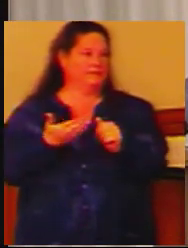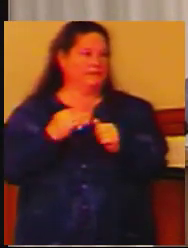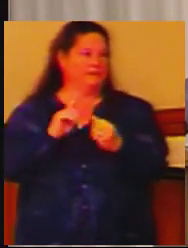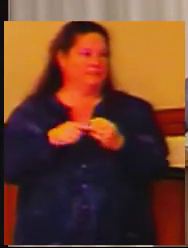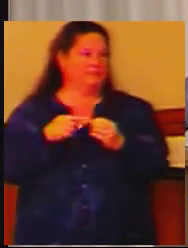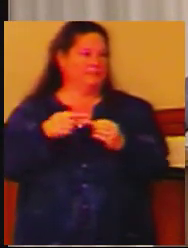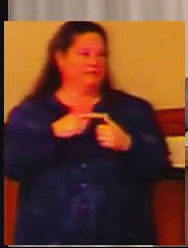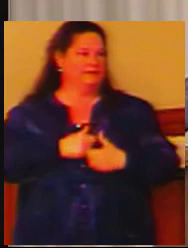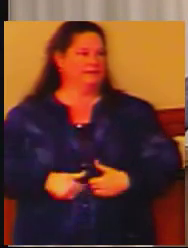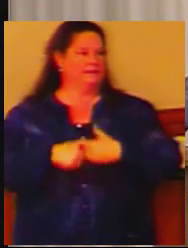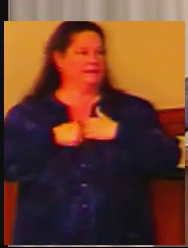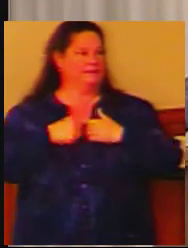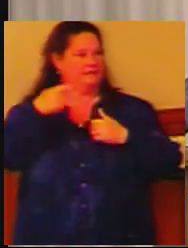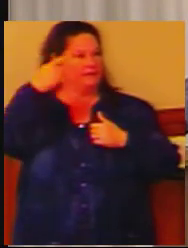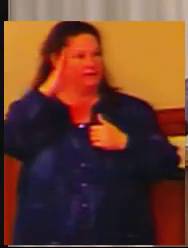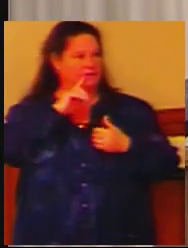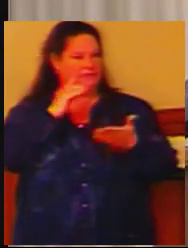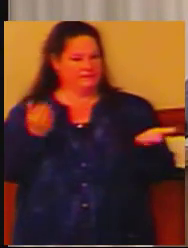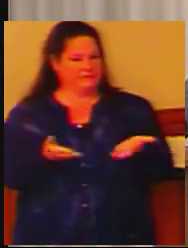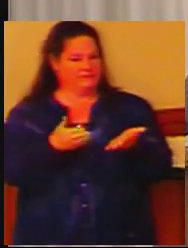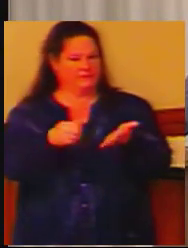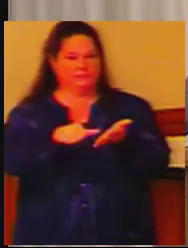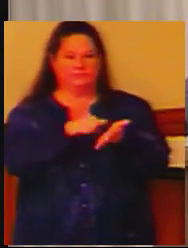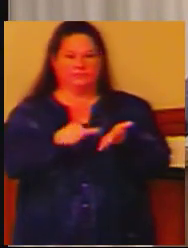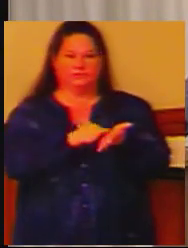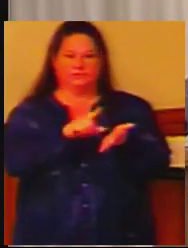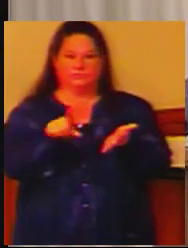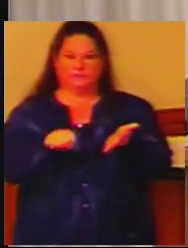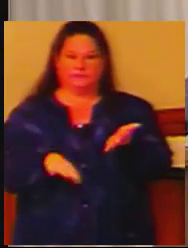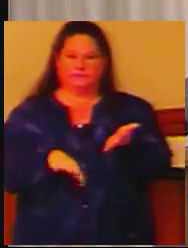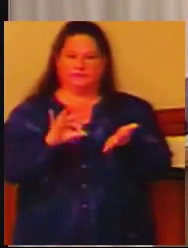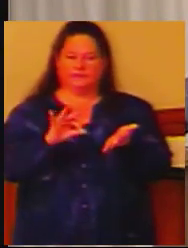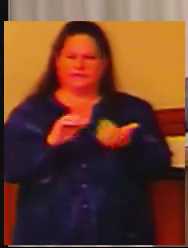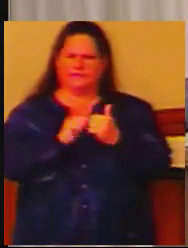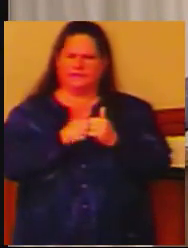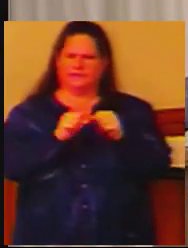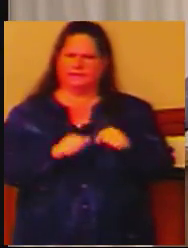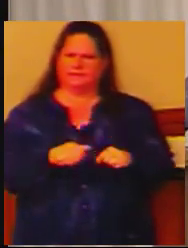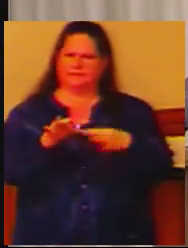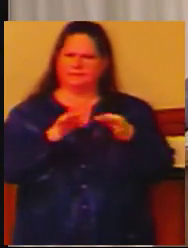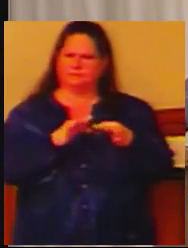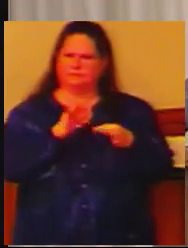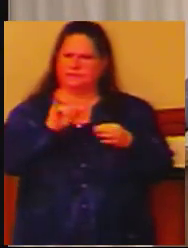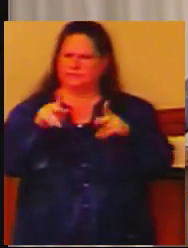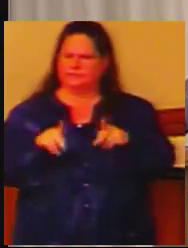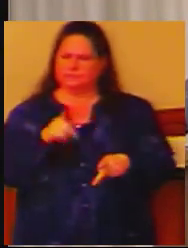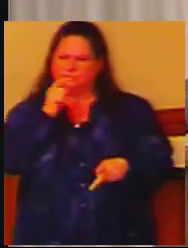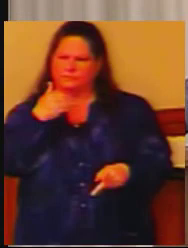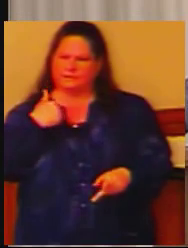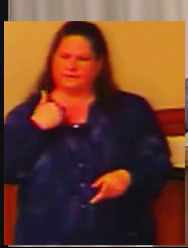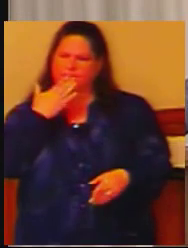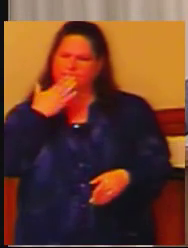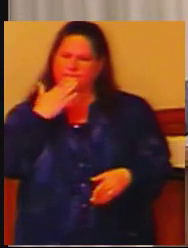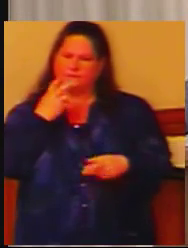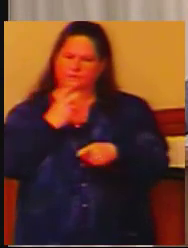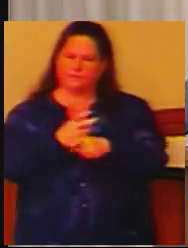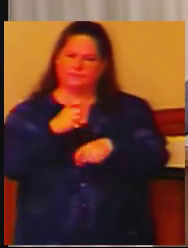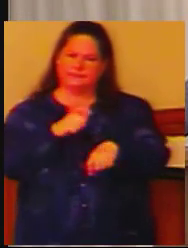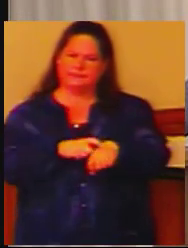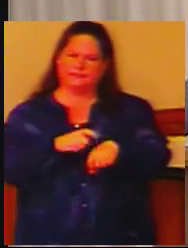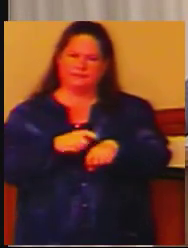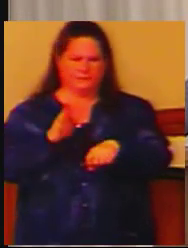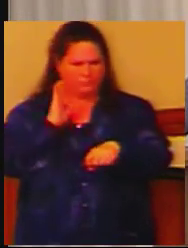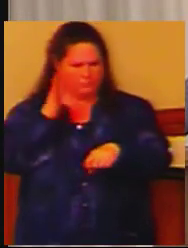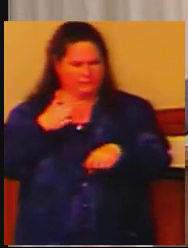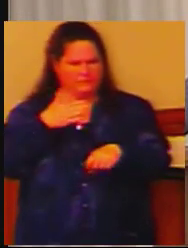godliness is found on these pages. So then you have to discover, well, how can I tell this person that's having a hard time that it'll